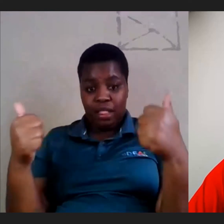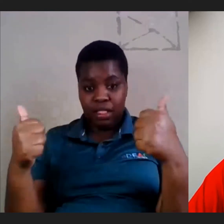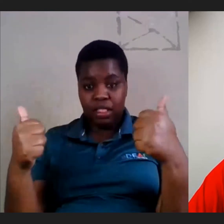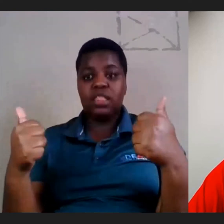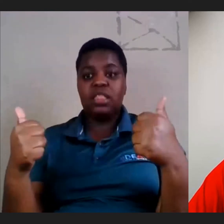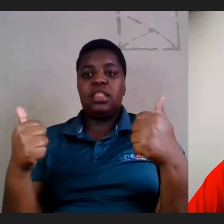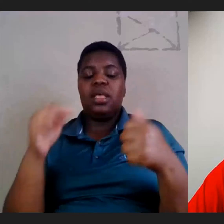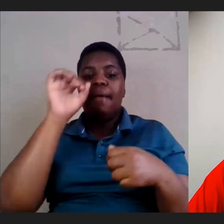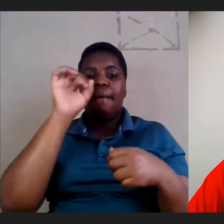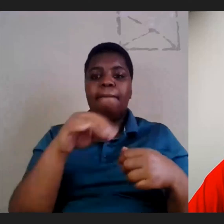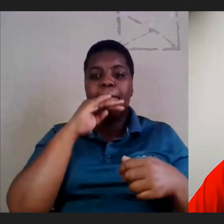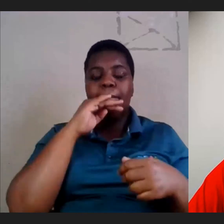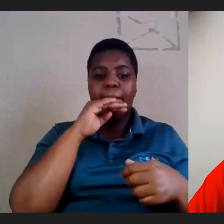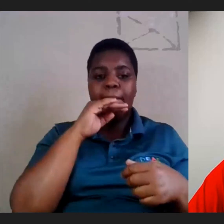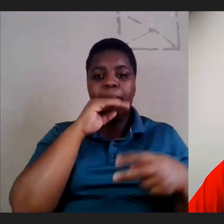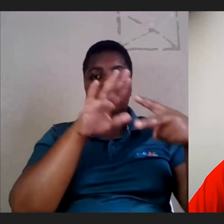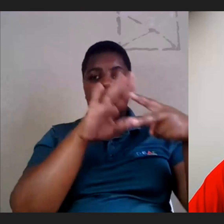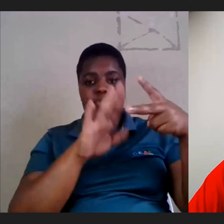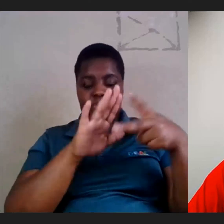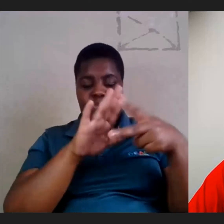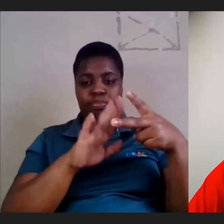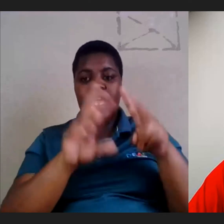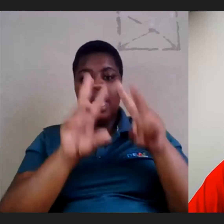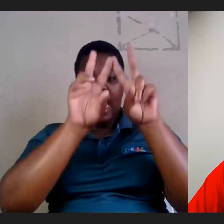So Africa Rehabilitation and Research